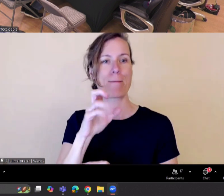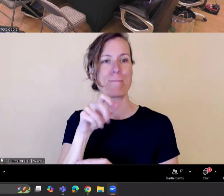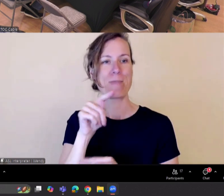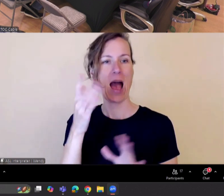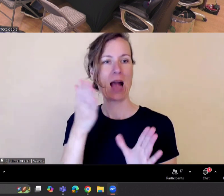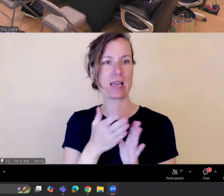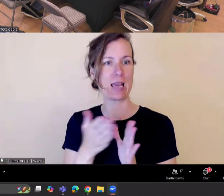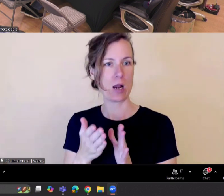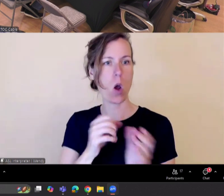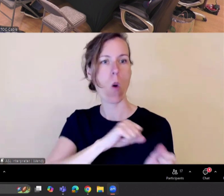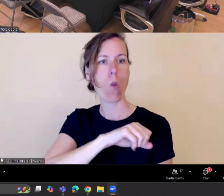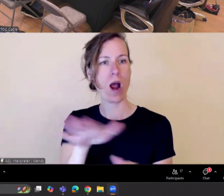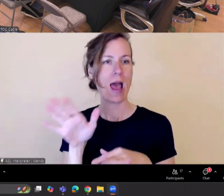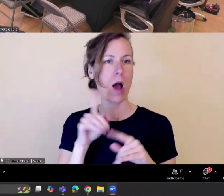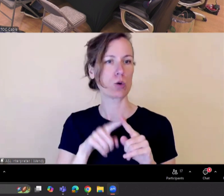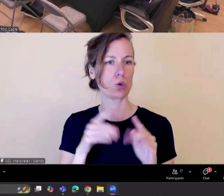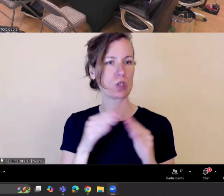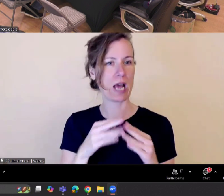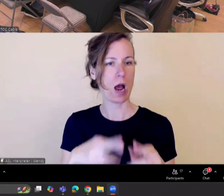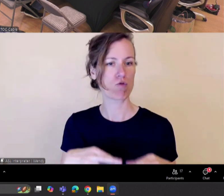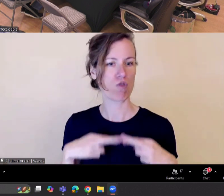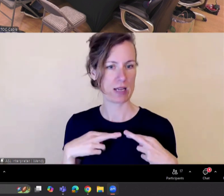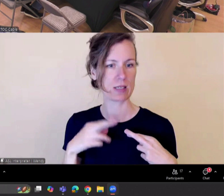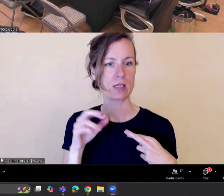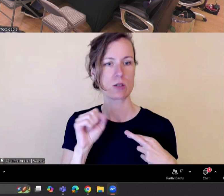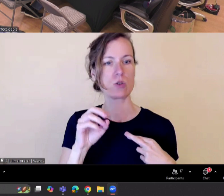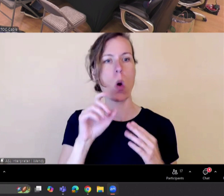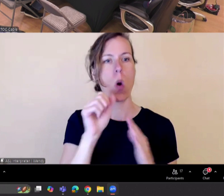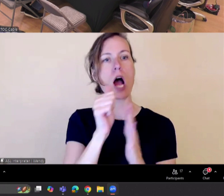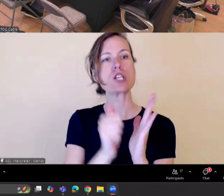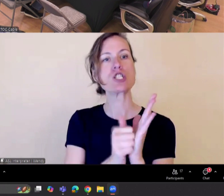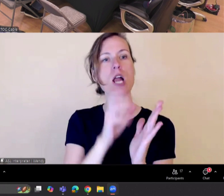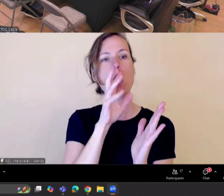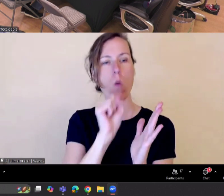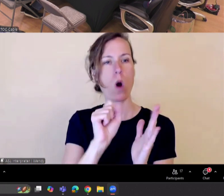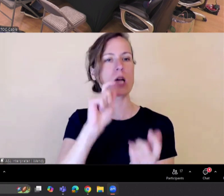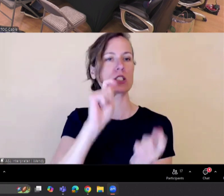was updated on Monday afternoon.